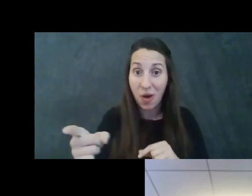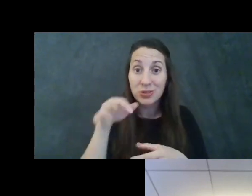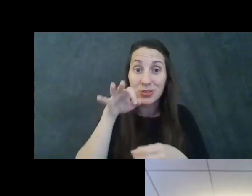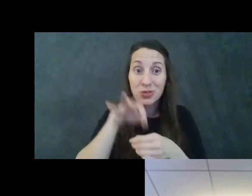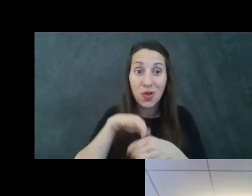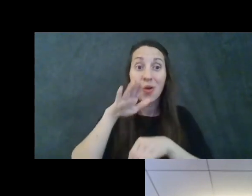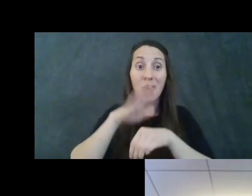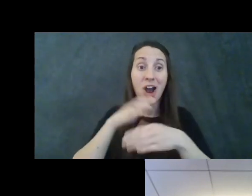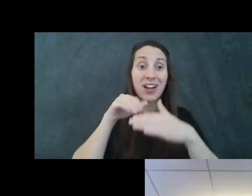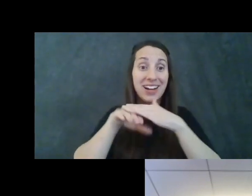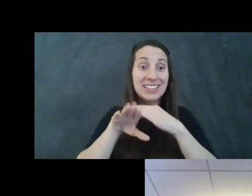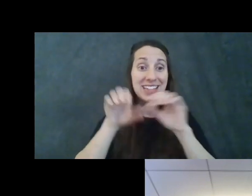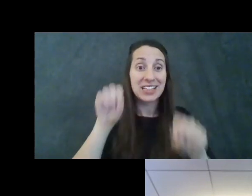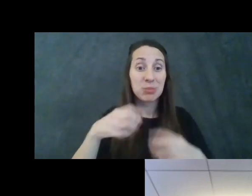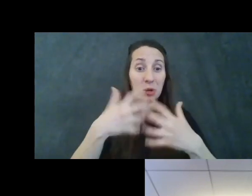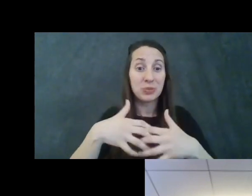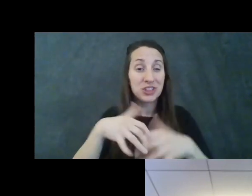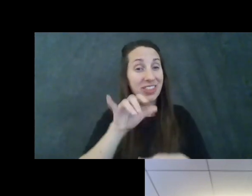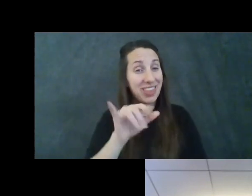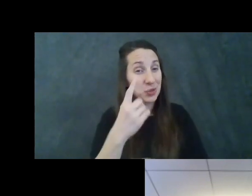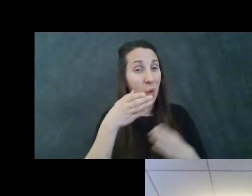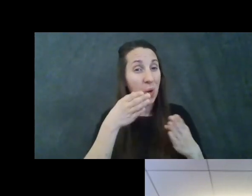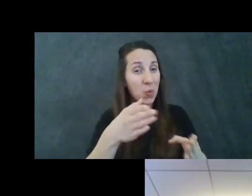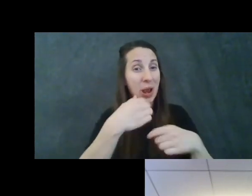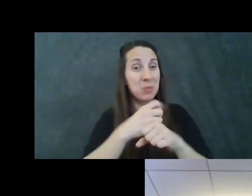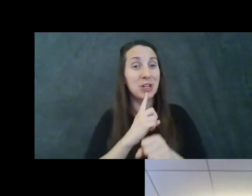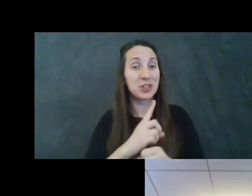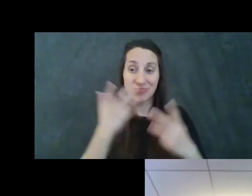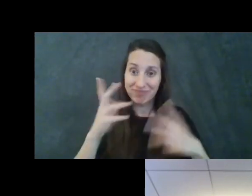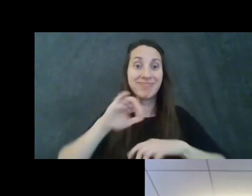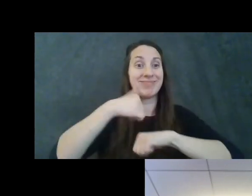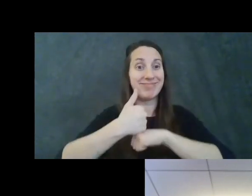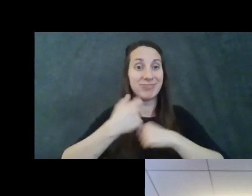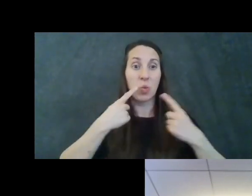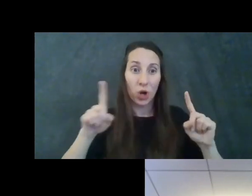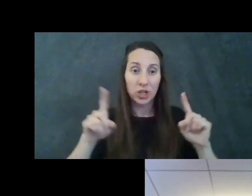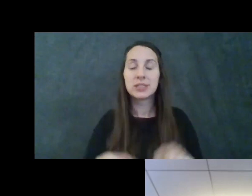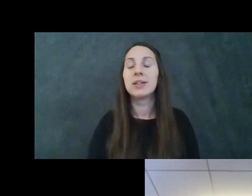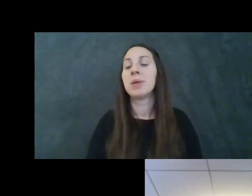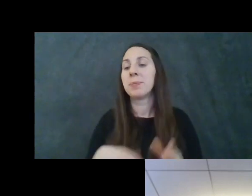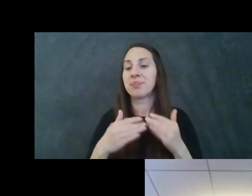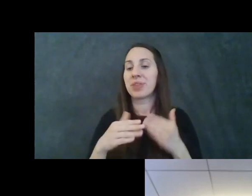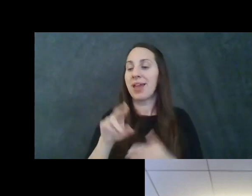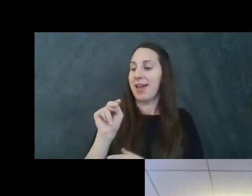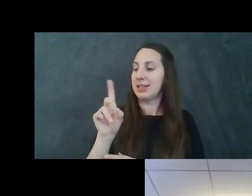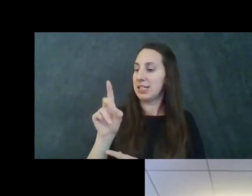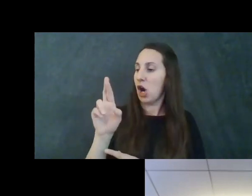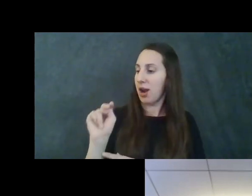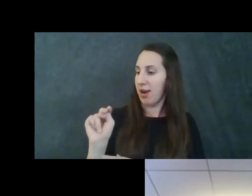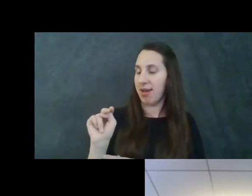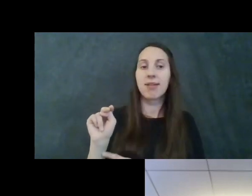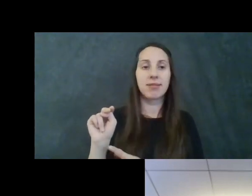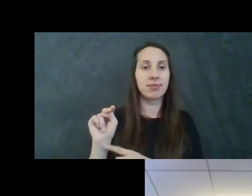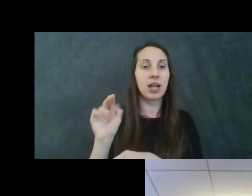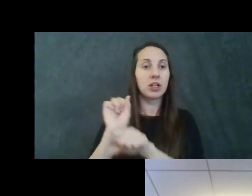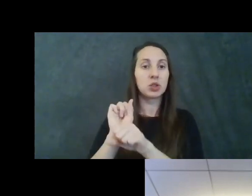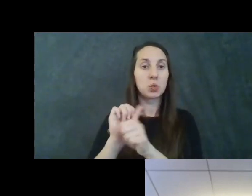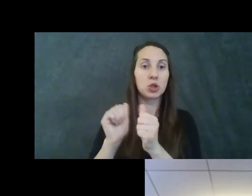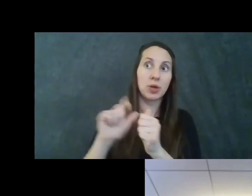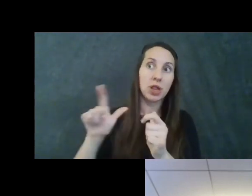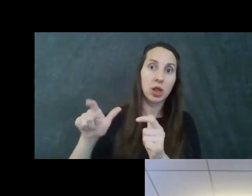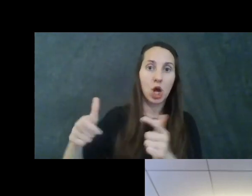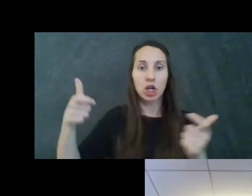place. But there's a large coalition. And then of course, NDRN has worked with the larger election